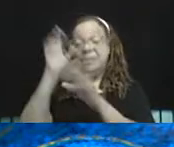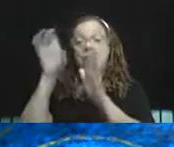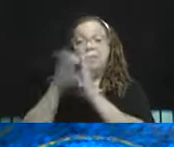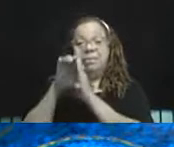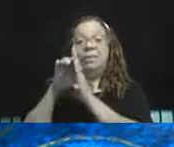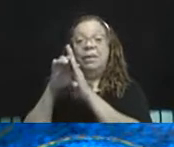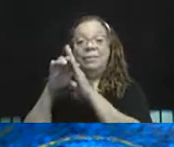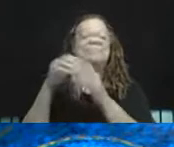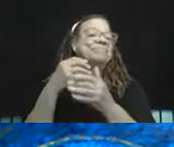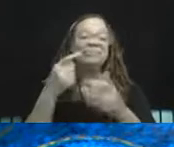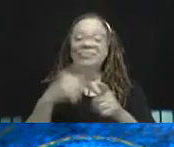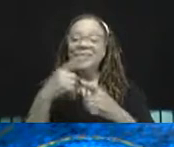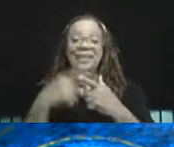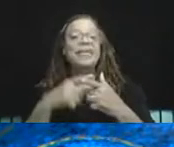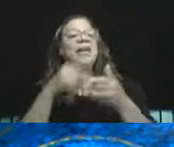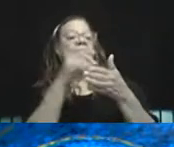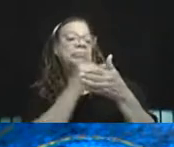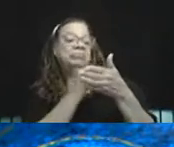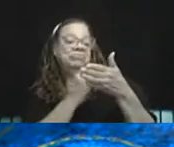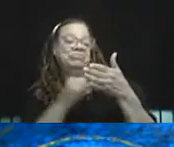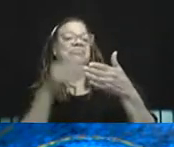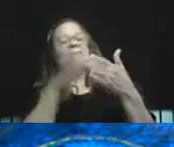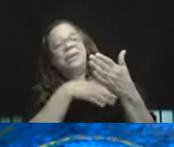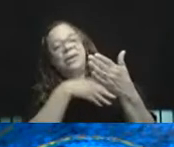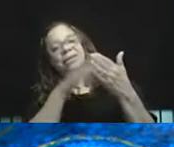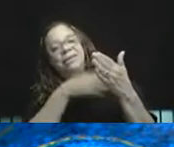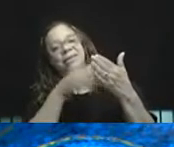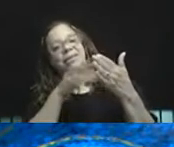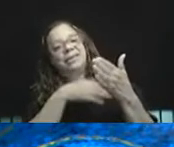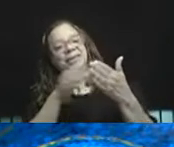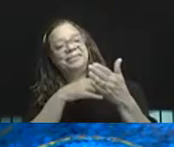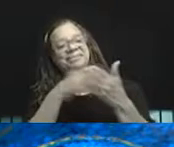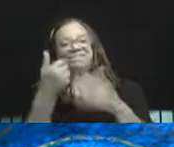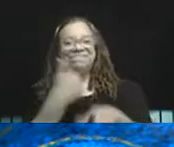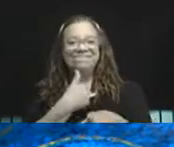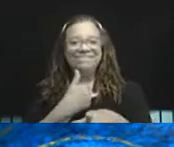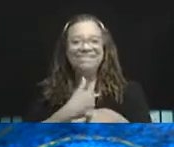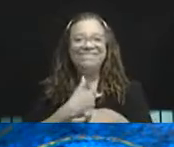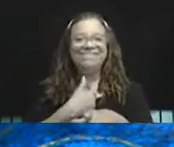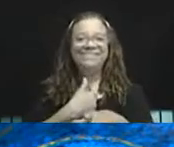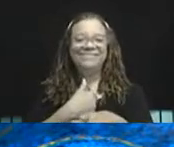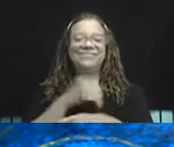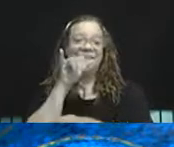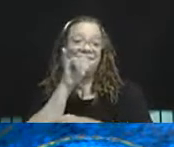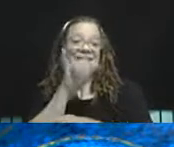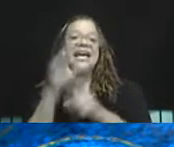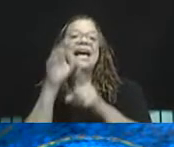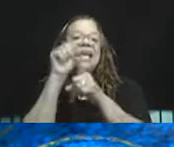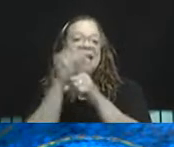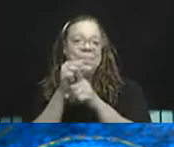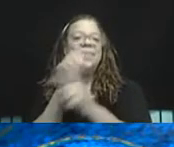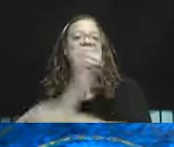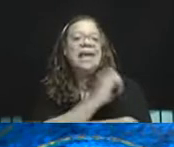didn't look at her photograph, and then I painted the drawing. So like this one, I think that's how I captured the energy